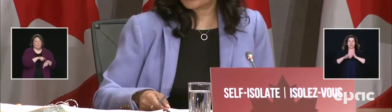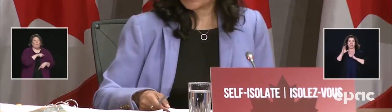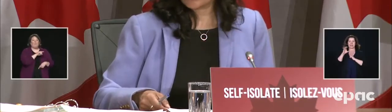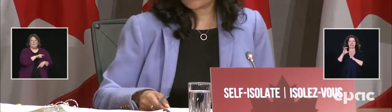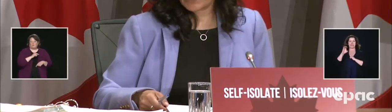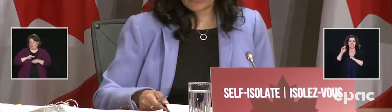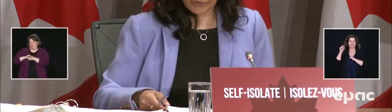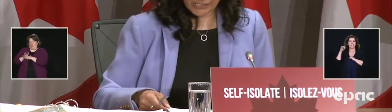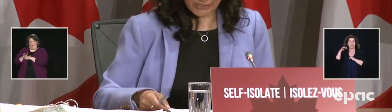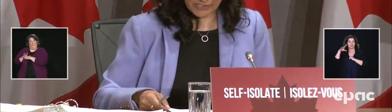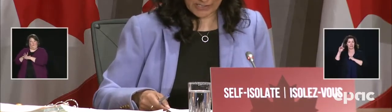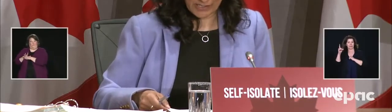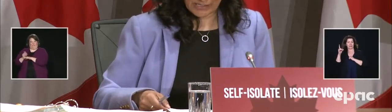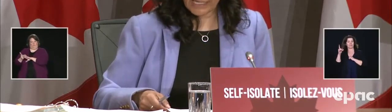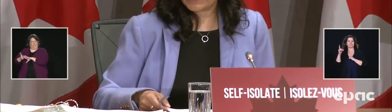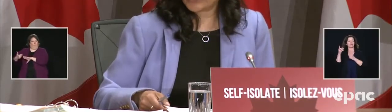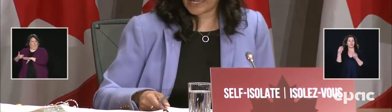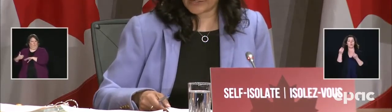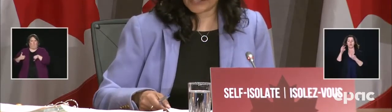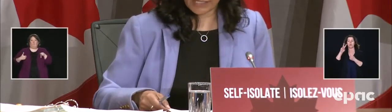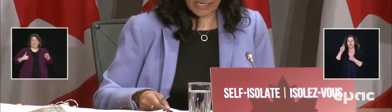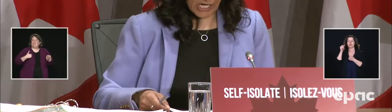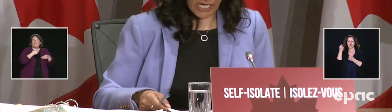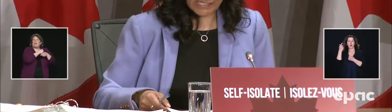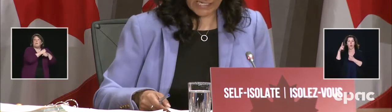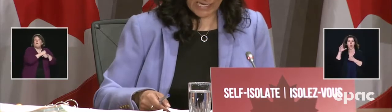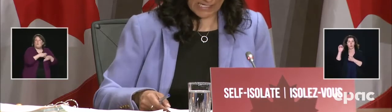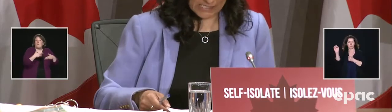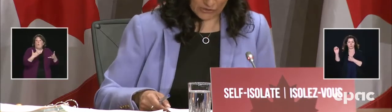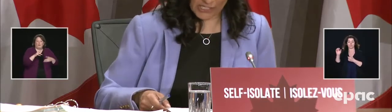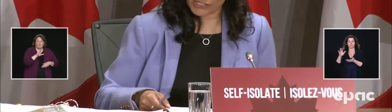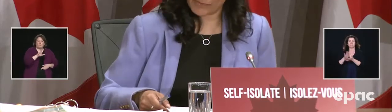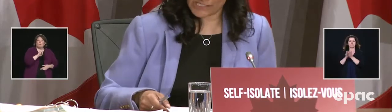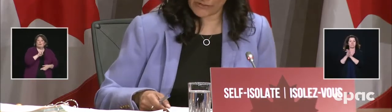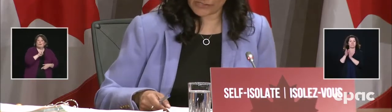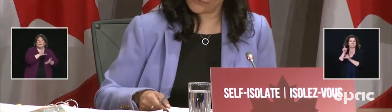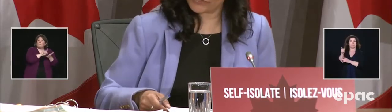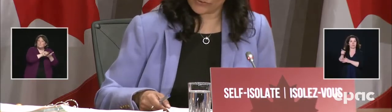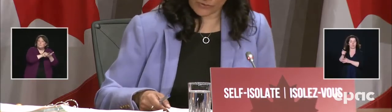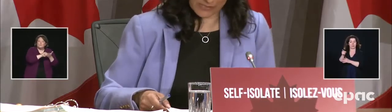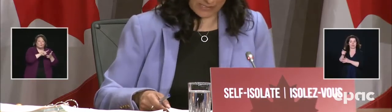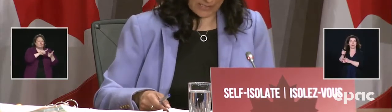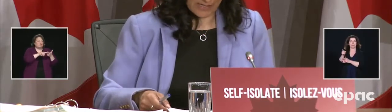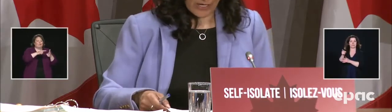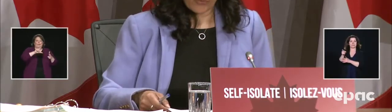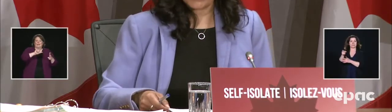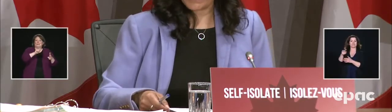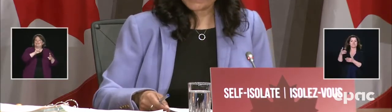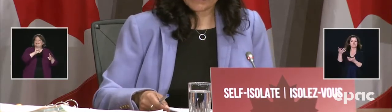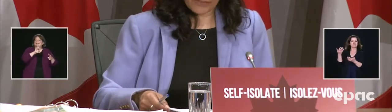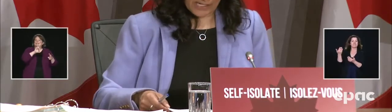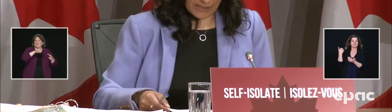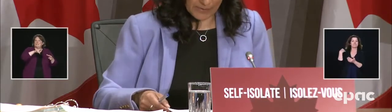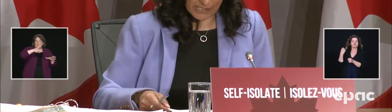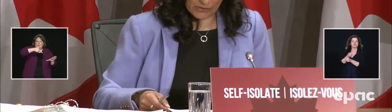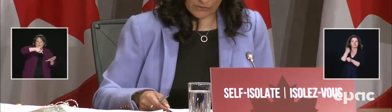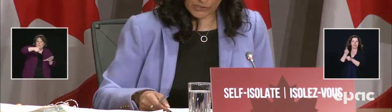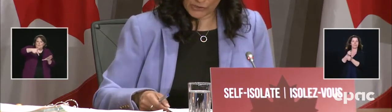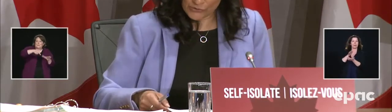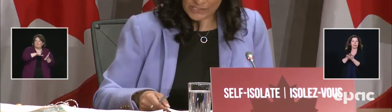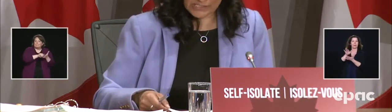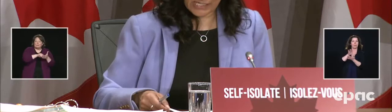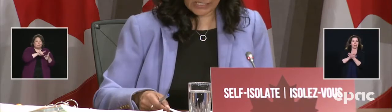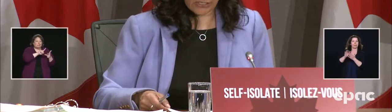was producing 3D printers, laser cutters, and high-tech instruction materials for schools. When asked if the company